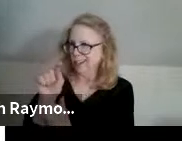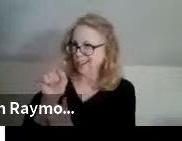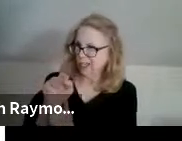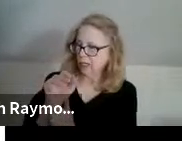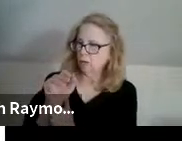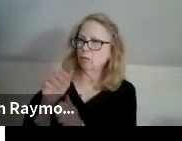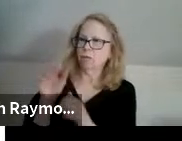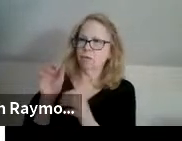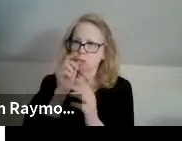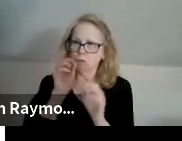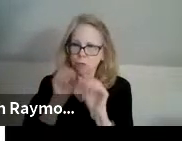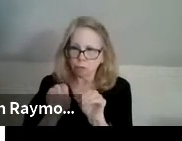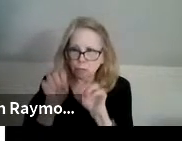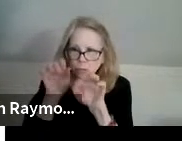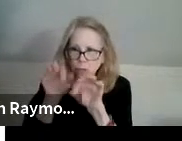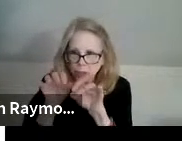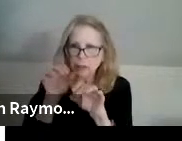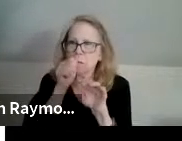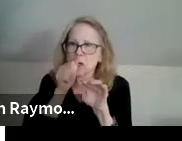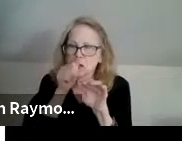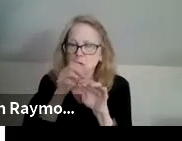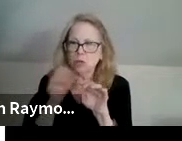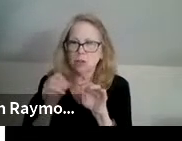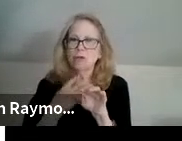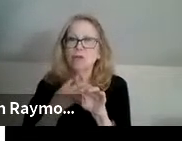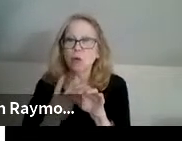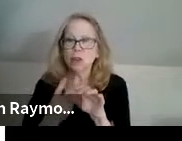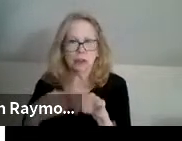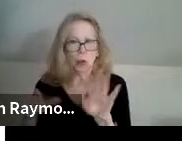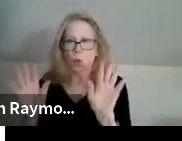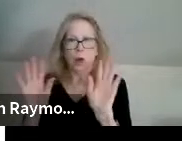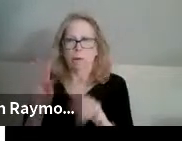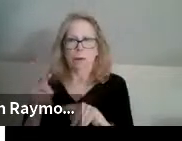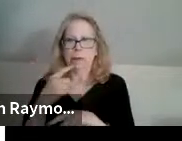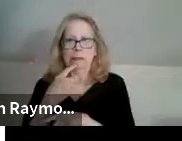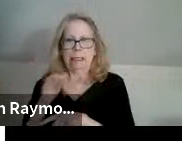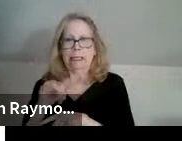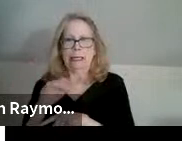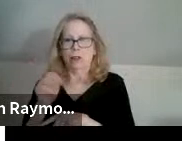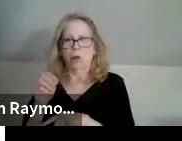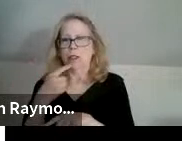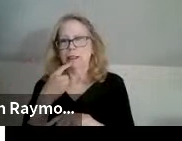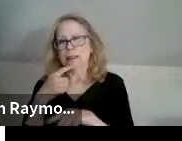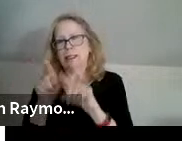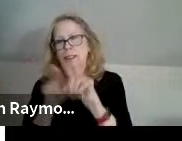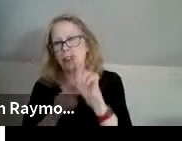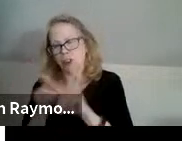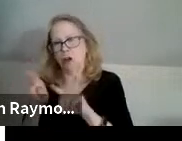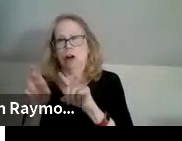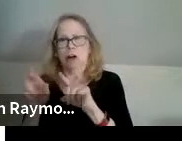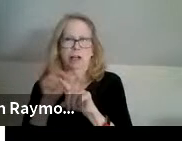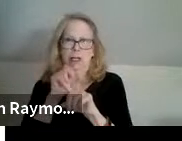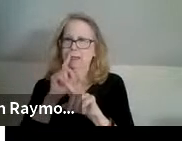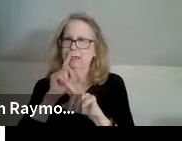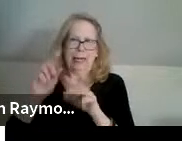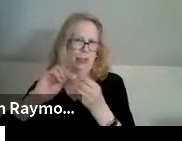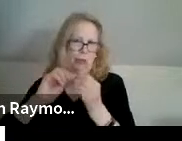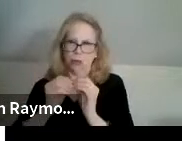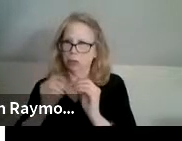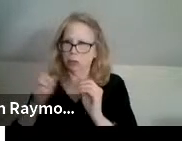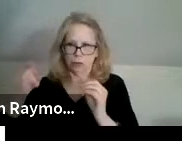putting in a password, if there's going to be voice output, you would rather that say asterisk or star and not the actual numbers you're